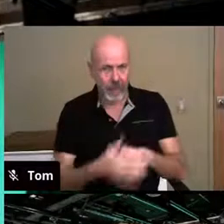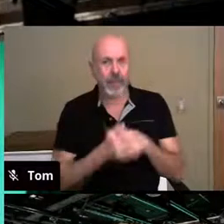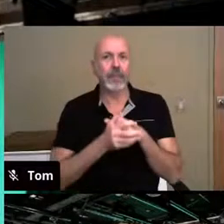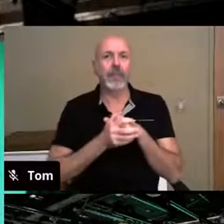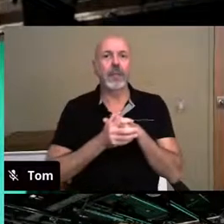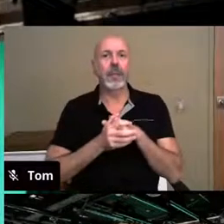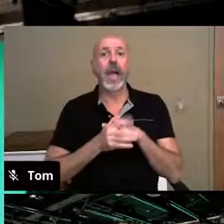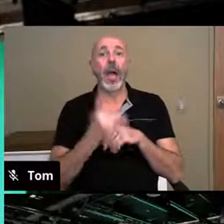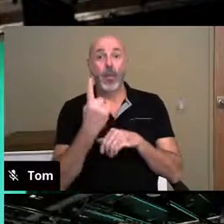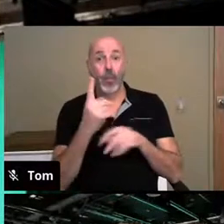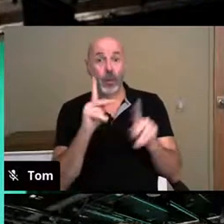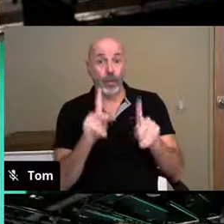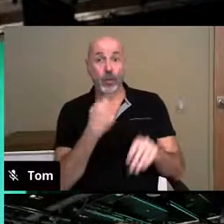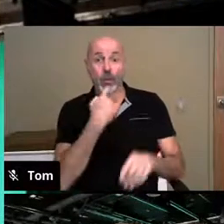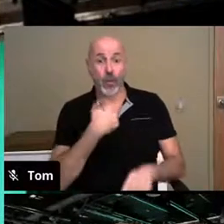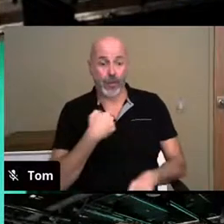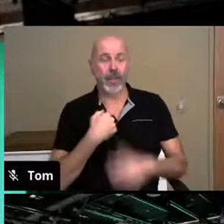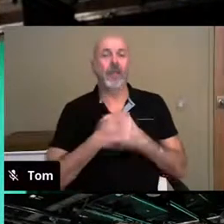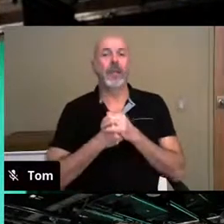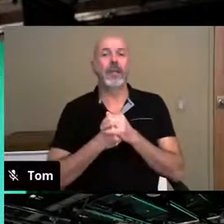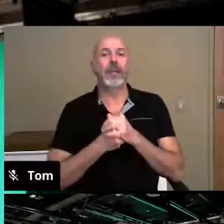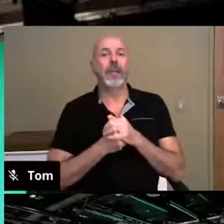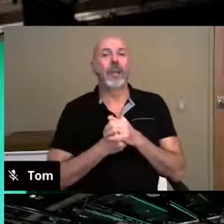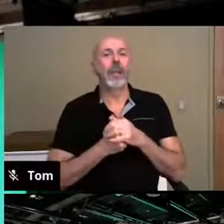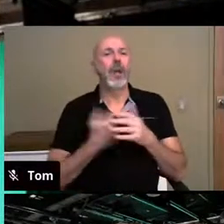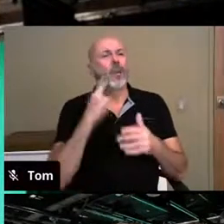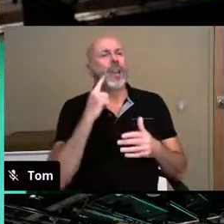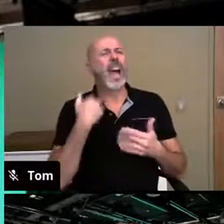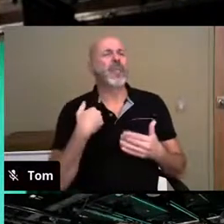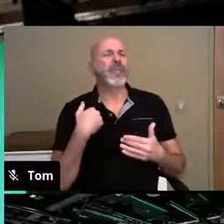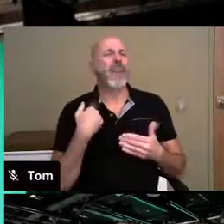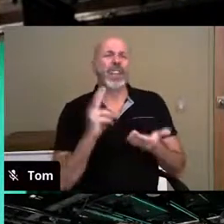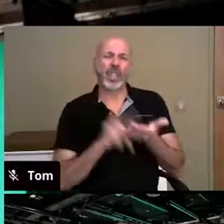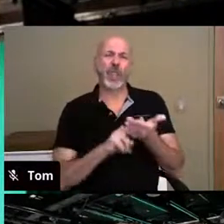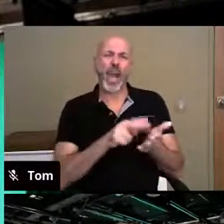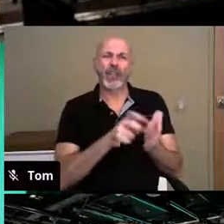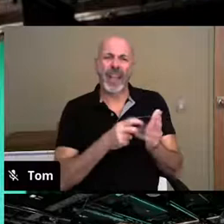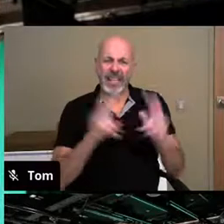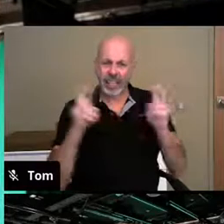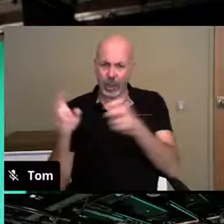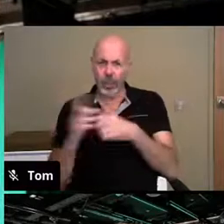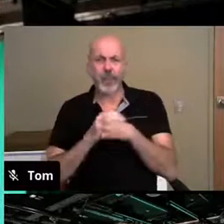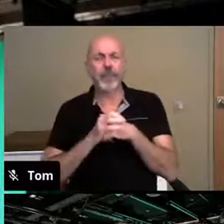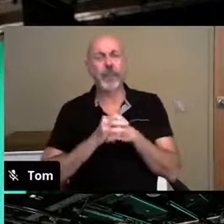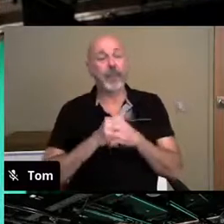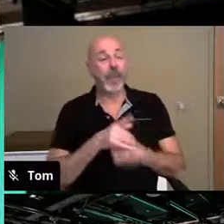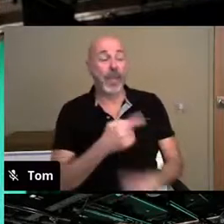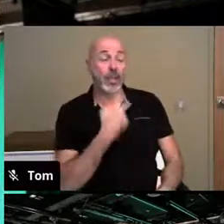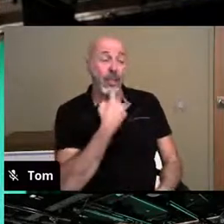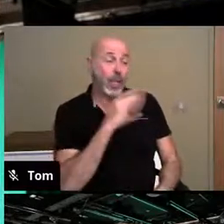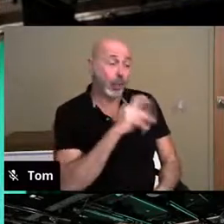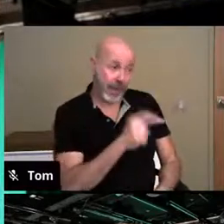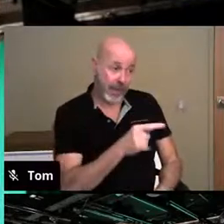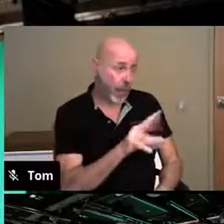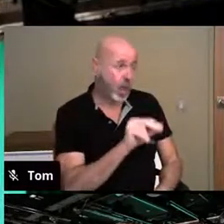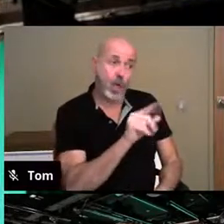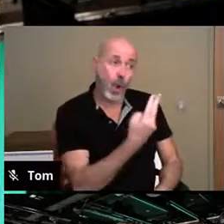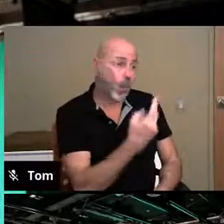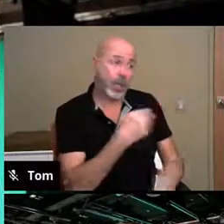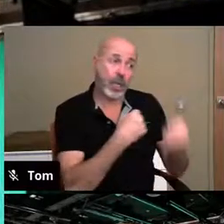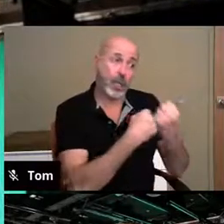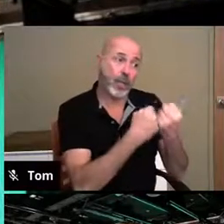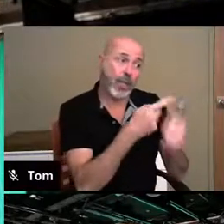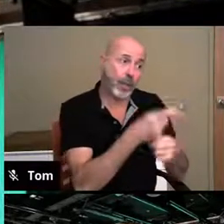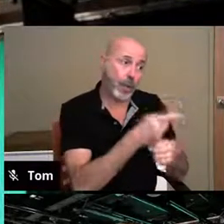Hody, told me, she sat me down when I was going through some contract issues. And she goes, Craig, no one is going to protect you like